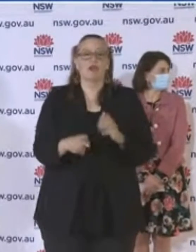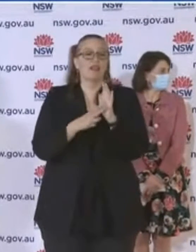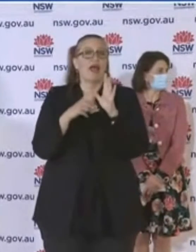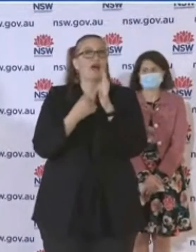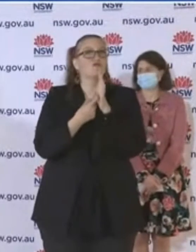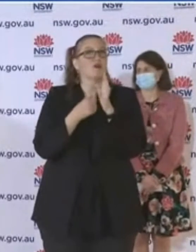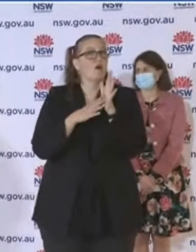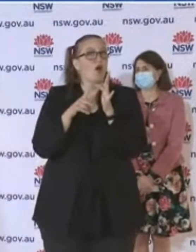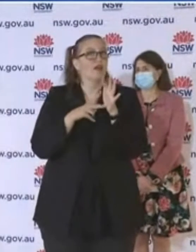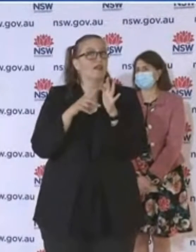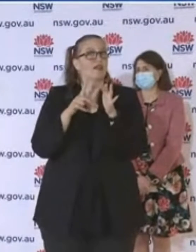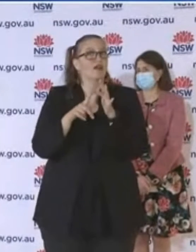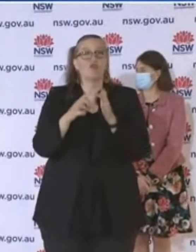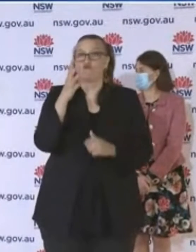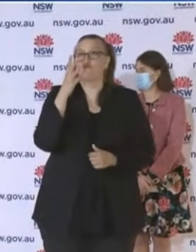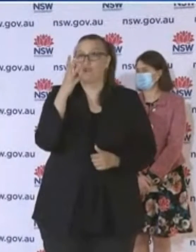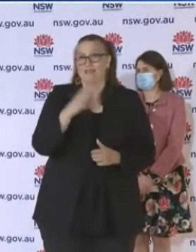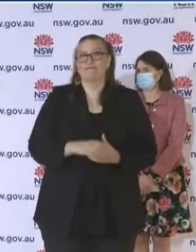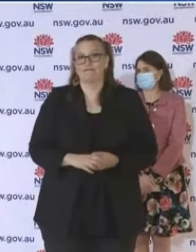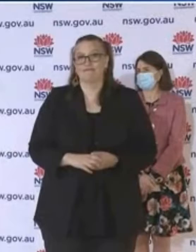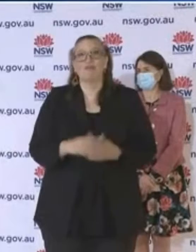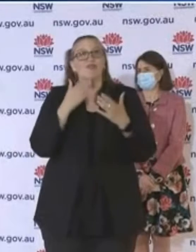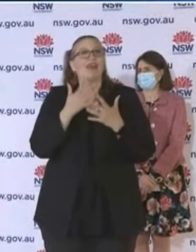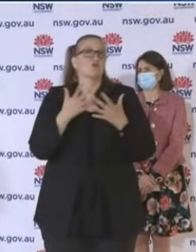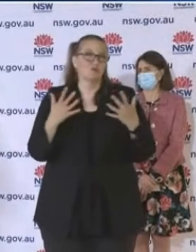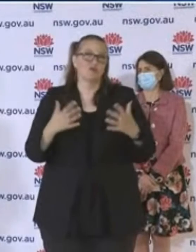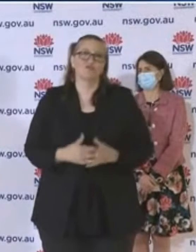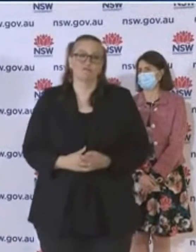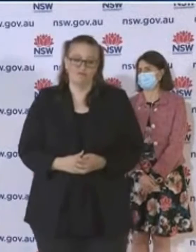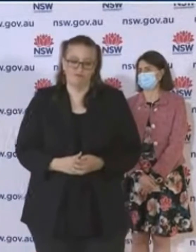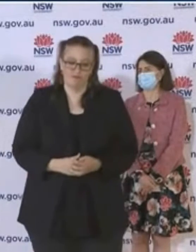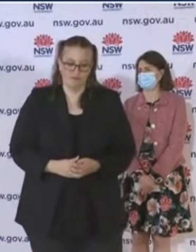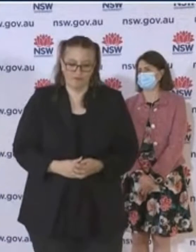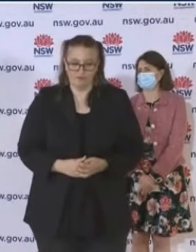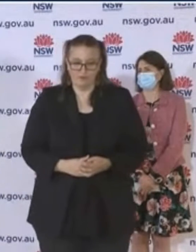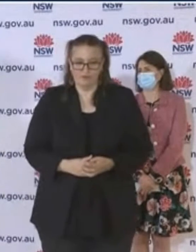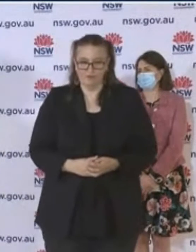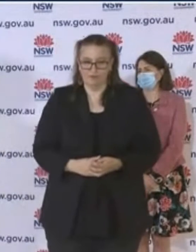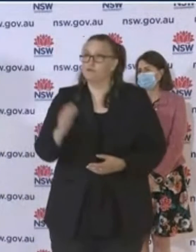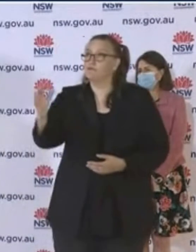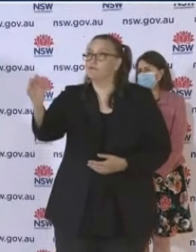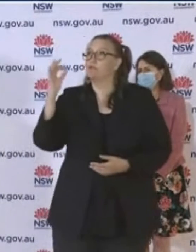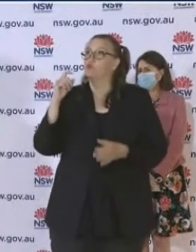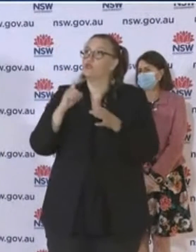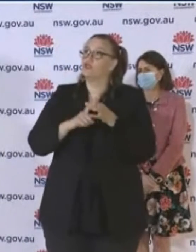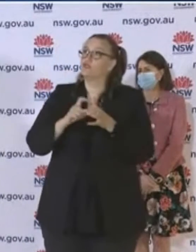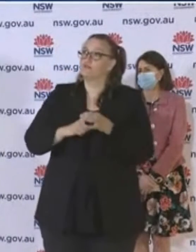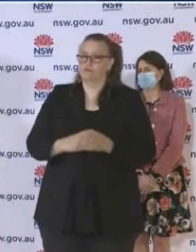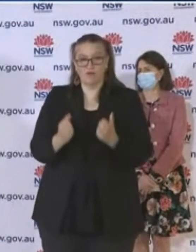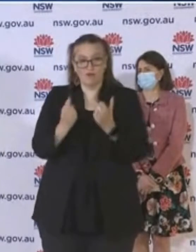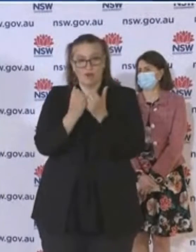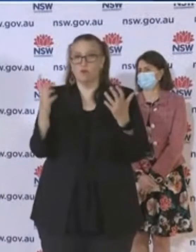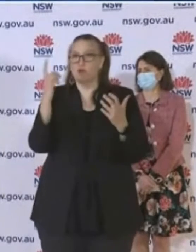you very much. Dr. McAnulty, just on that side, I'm not sure whether I misheard or not. You're talking about the number of people in ICU